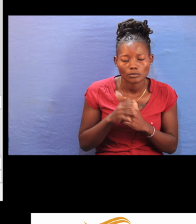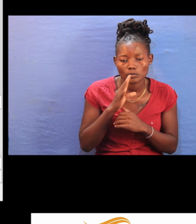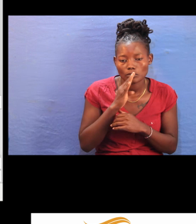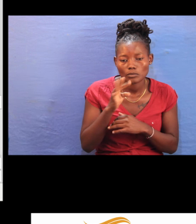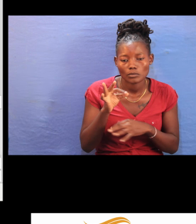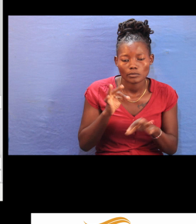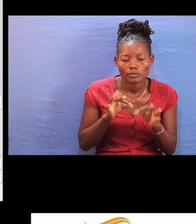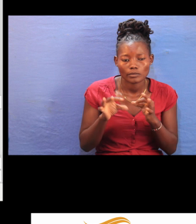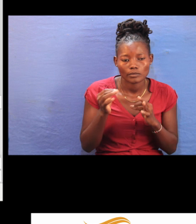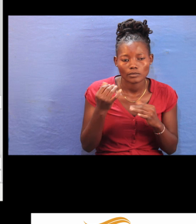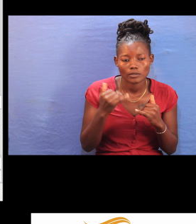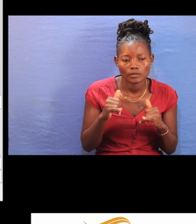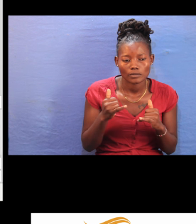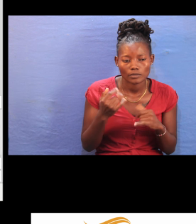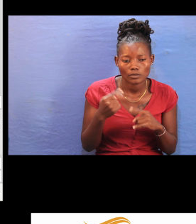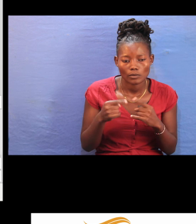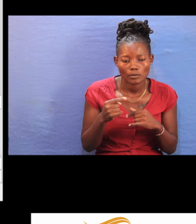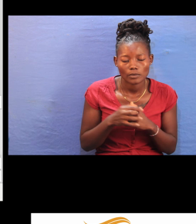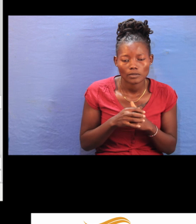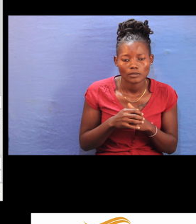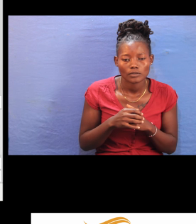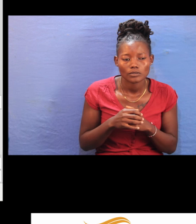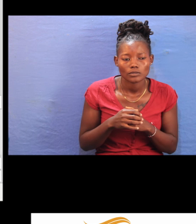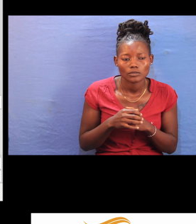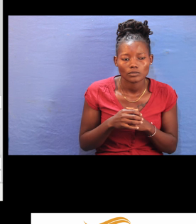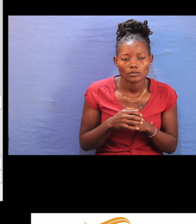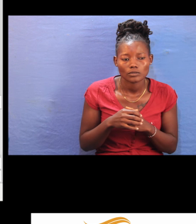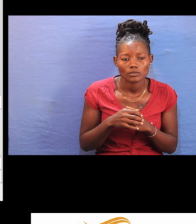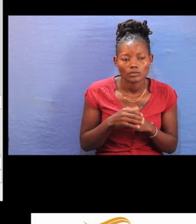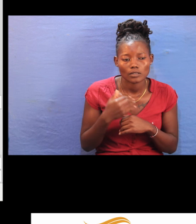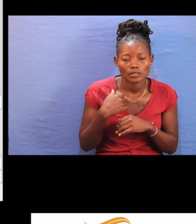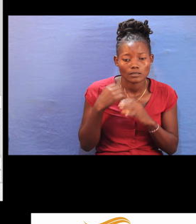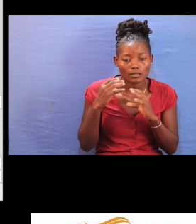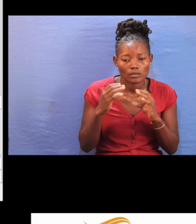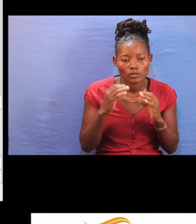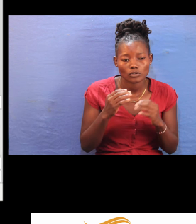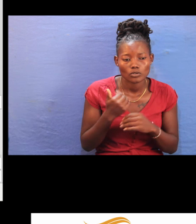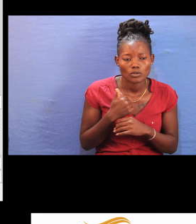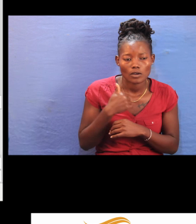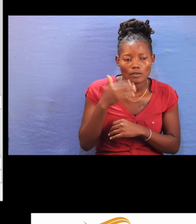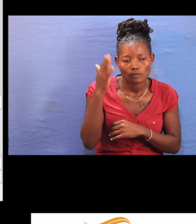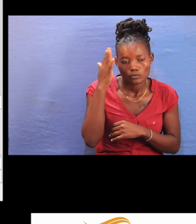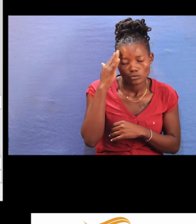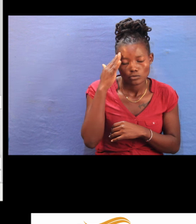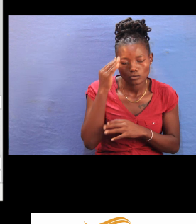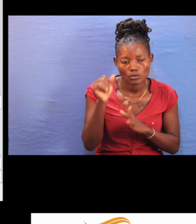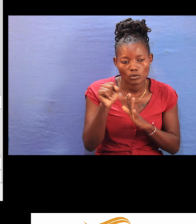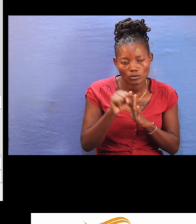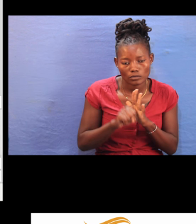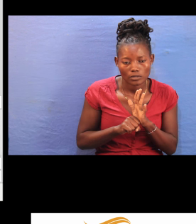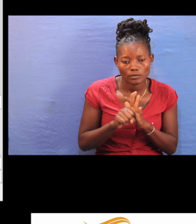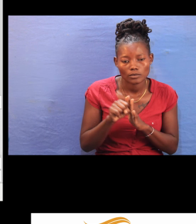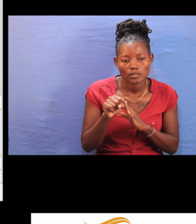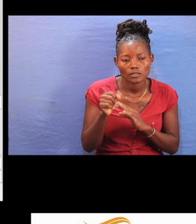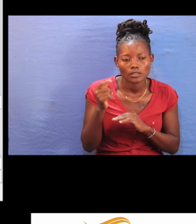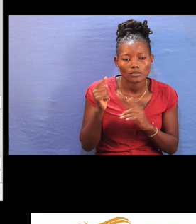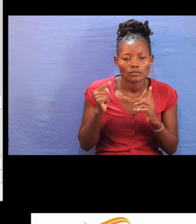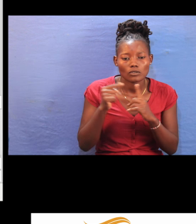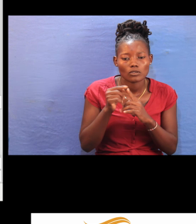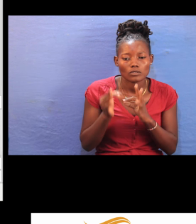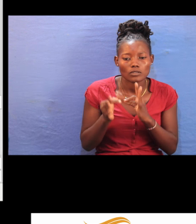Games, or as an athlete. And as a coach, you might subjective goal or a general statement is I want